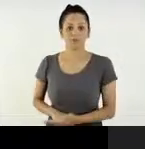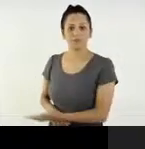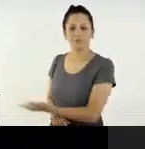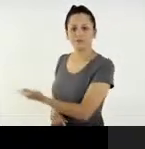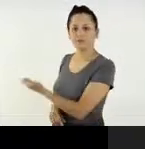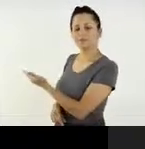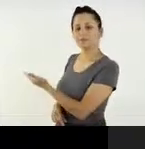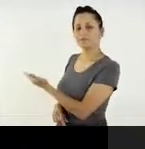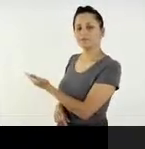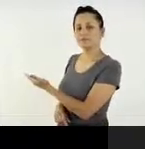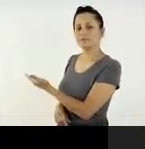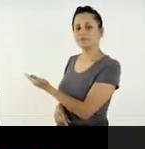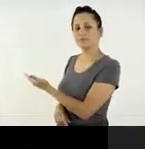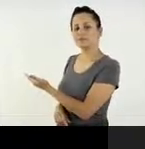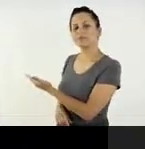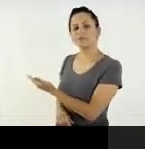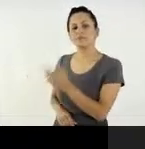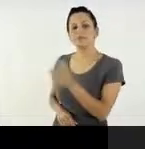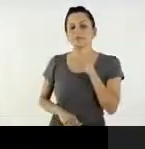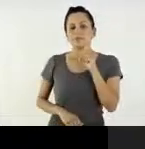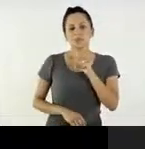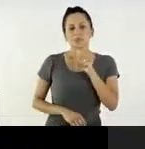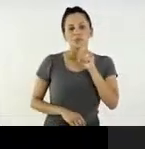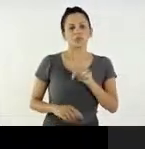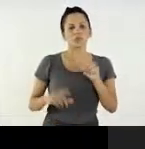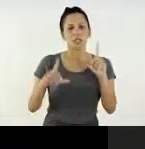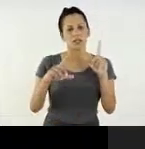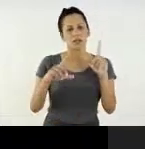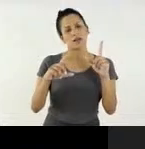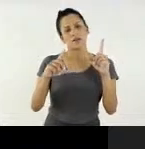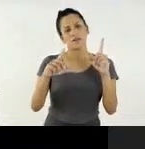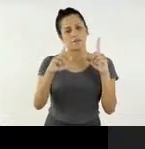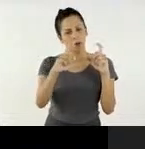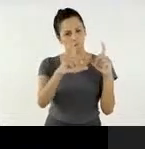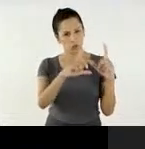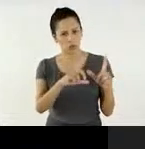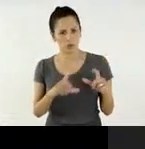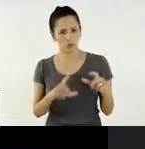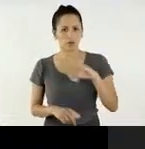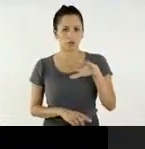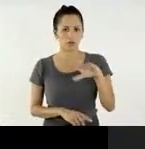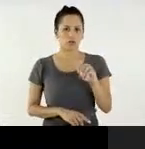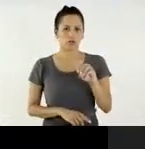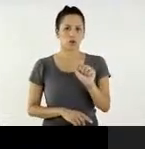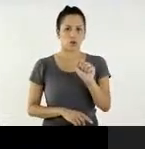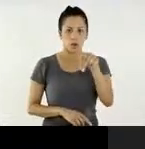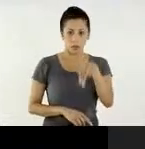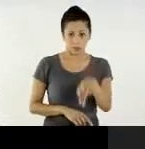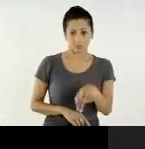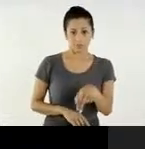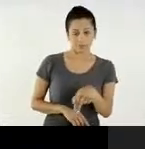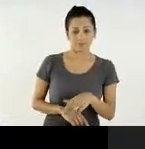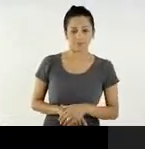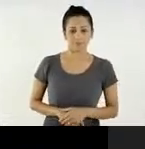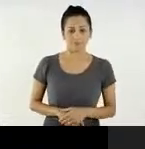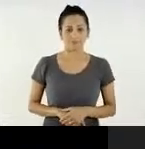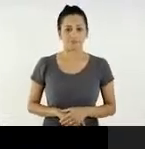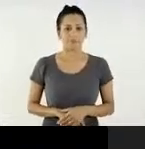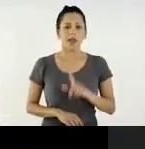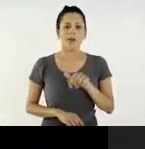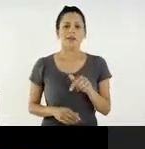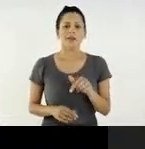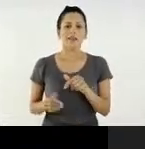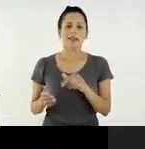inimitable photographer, Joni Byron, of an ovular schedule. So you can see the names of T, Jeb,